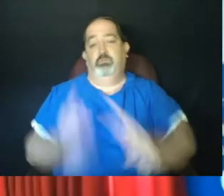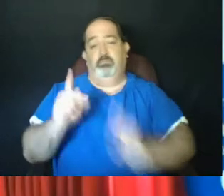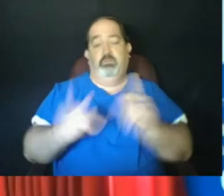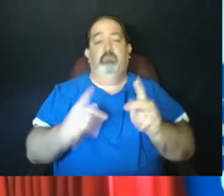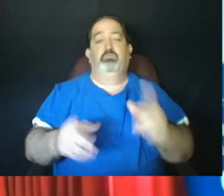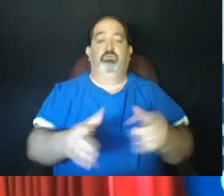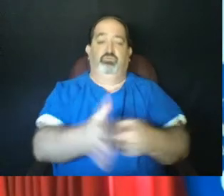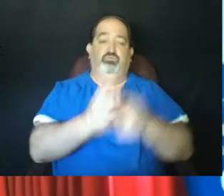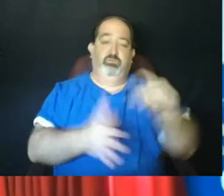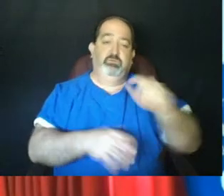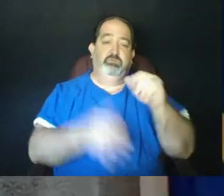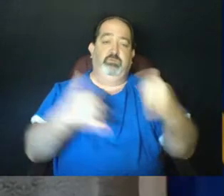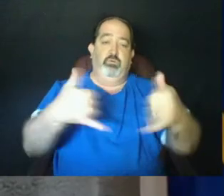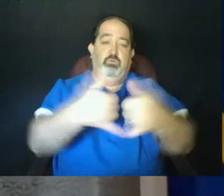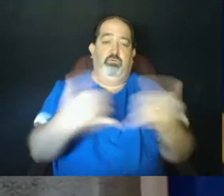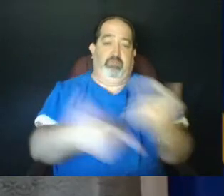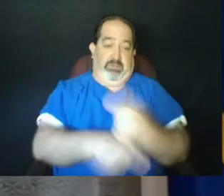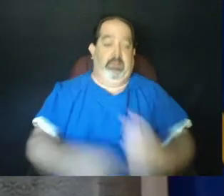today.